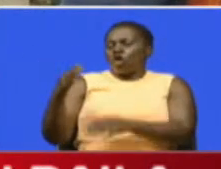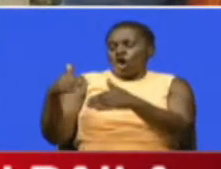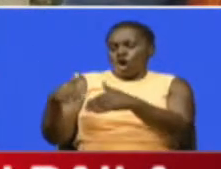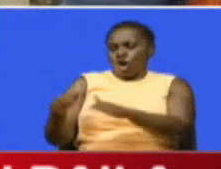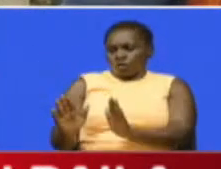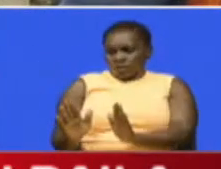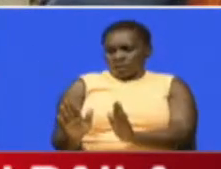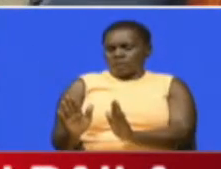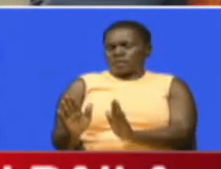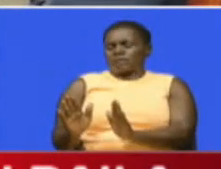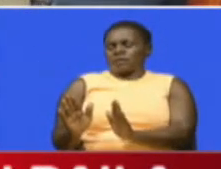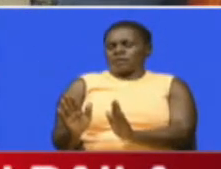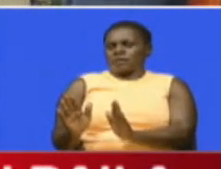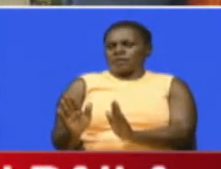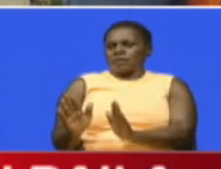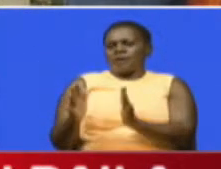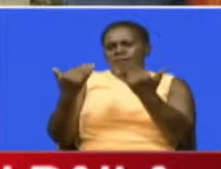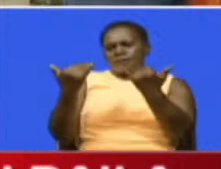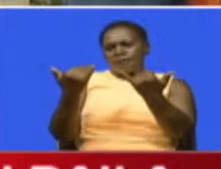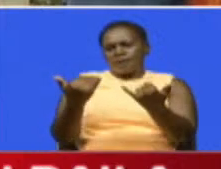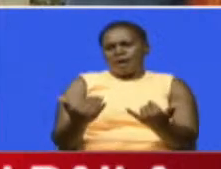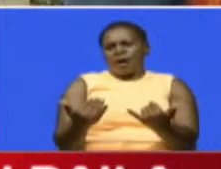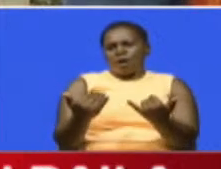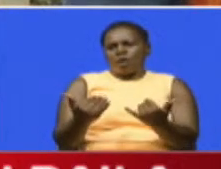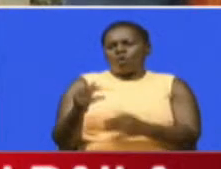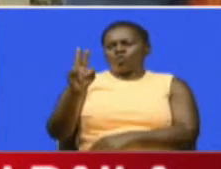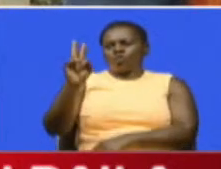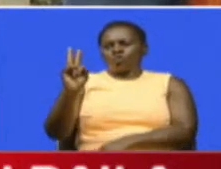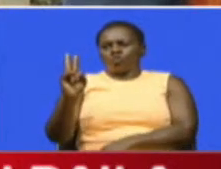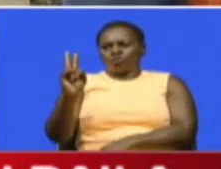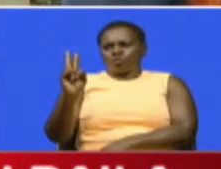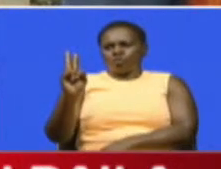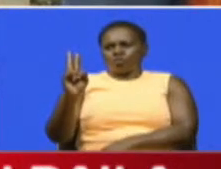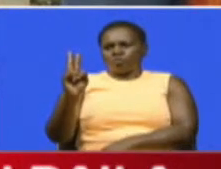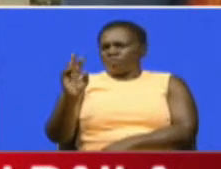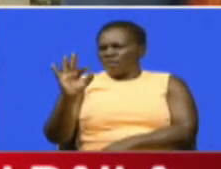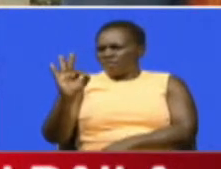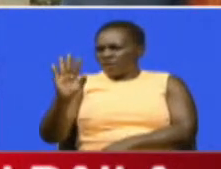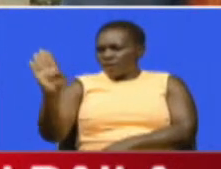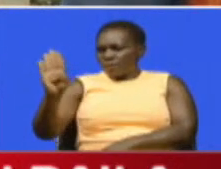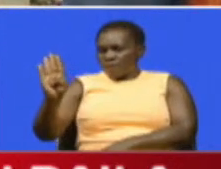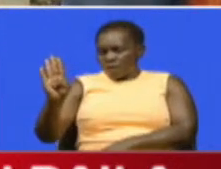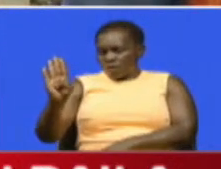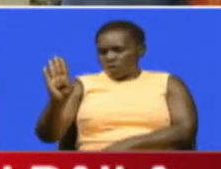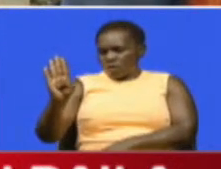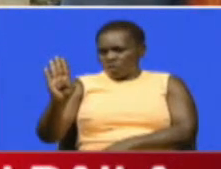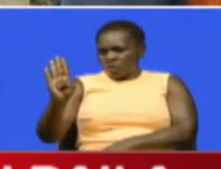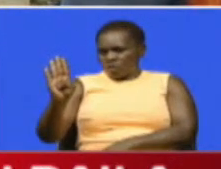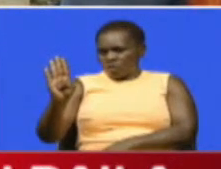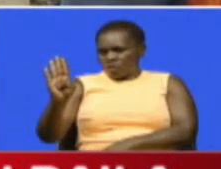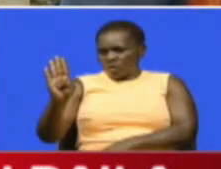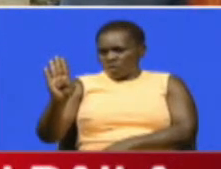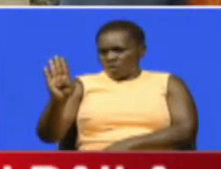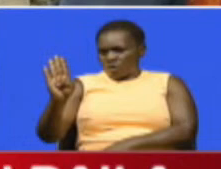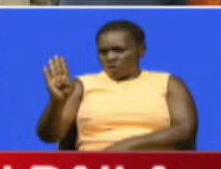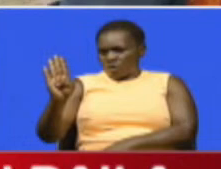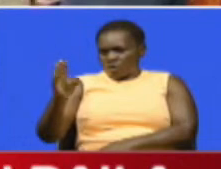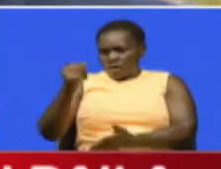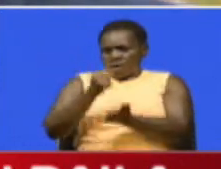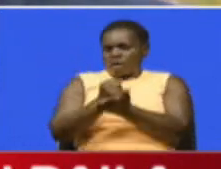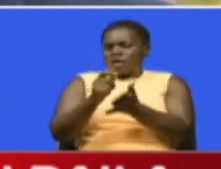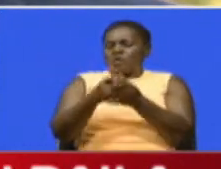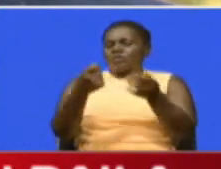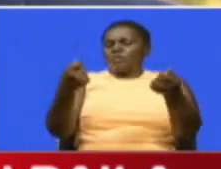lost. Now you're telling me 2.3 billion, according to the Auditors General. Just look at the